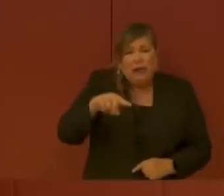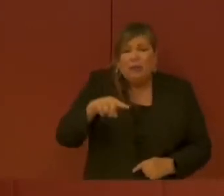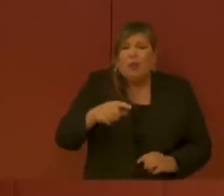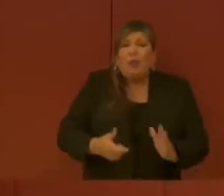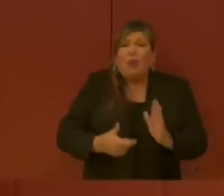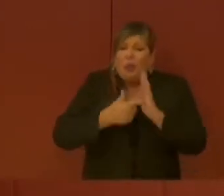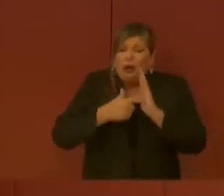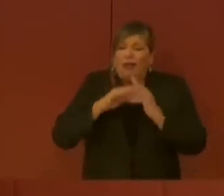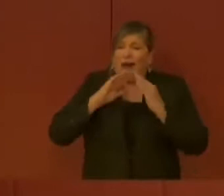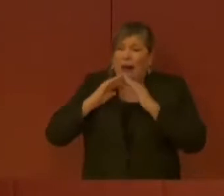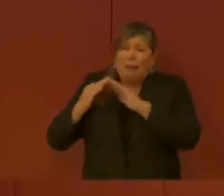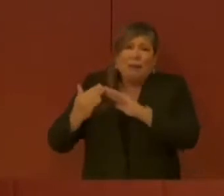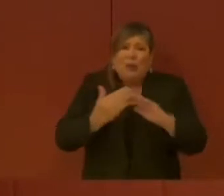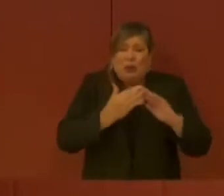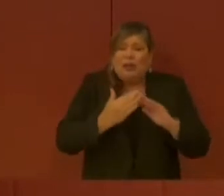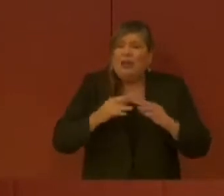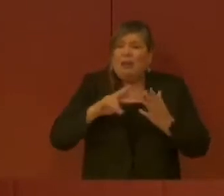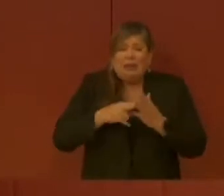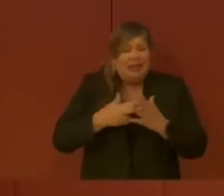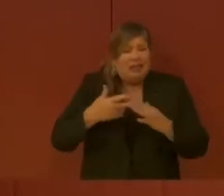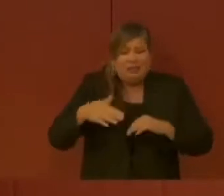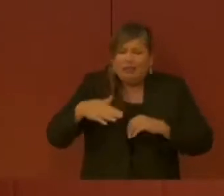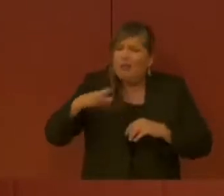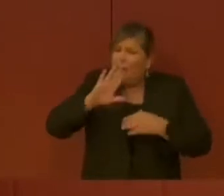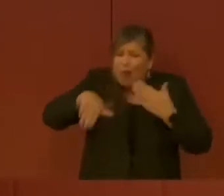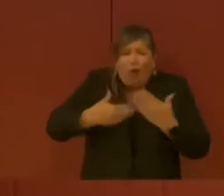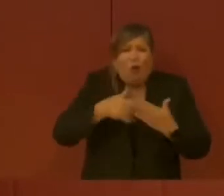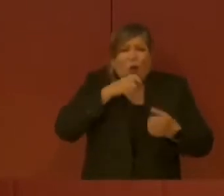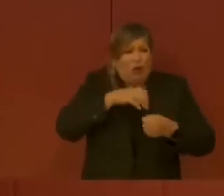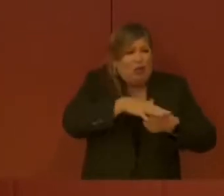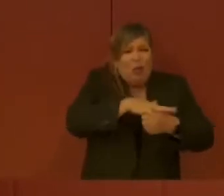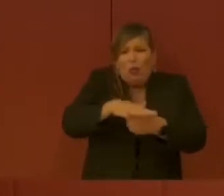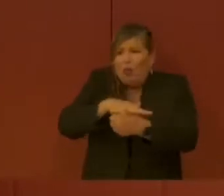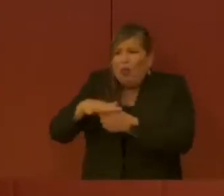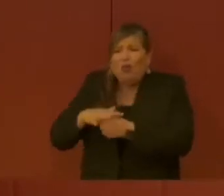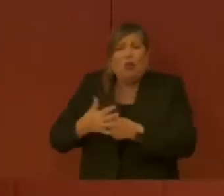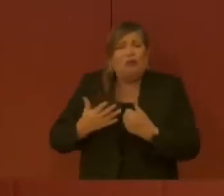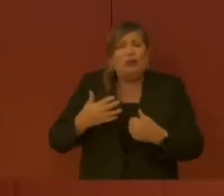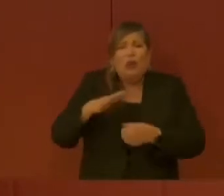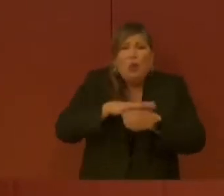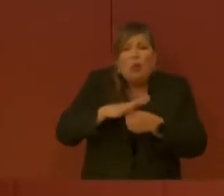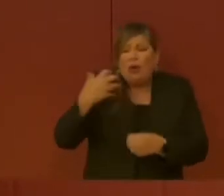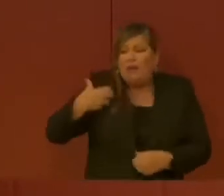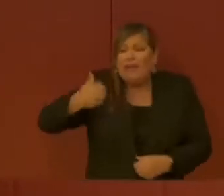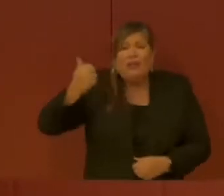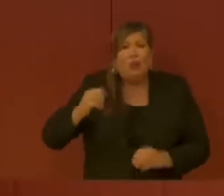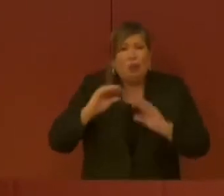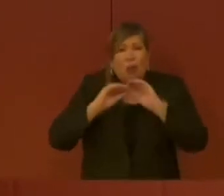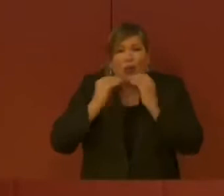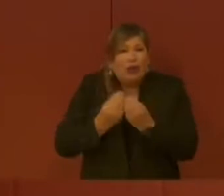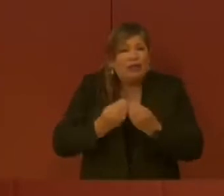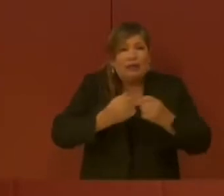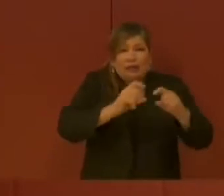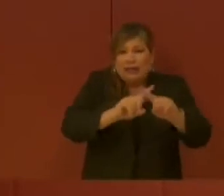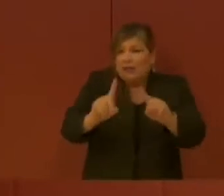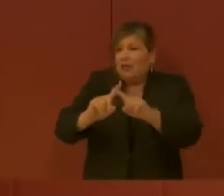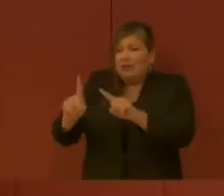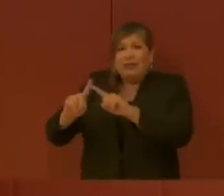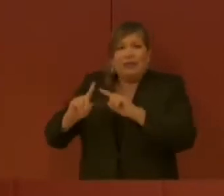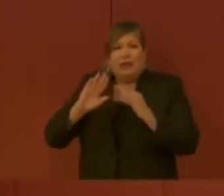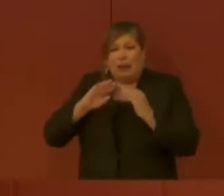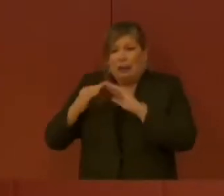grassroots effort, a network of local and local officials, organizations, and everyday